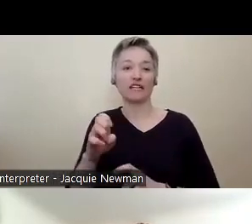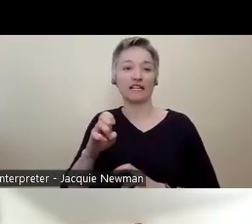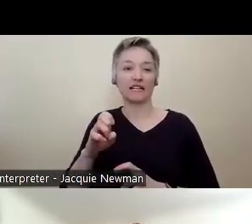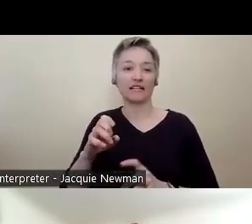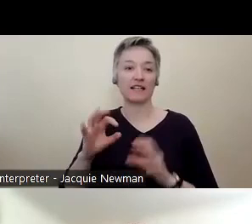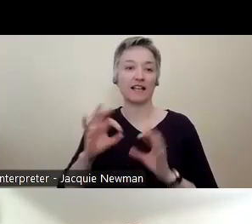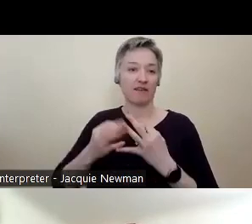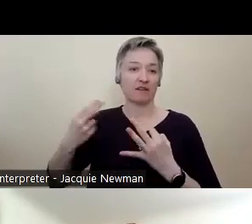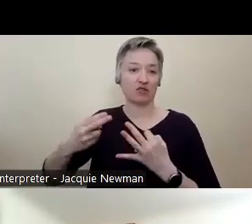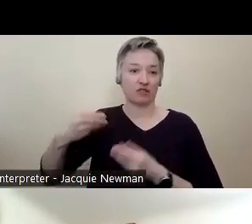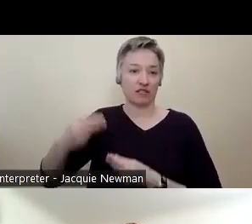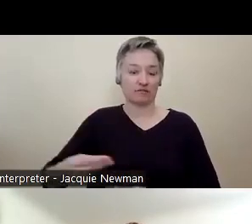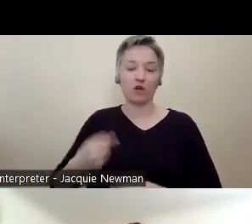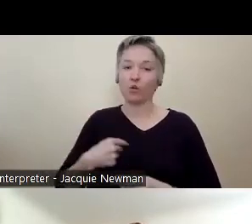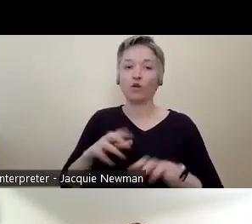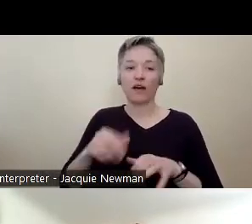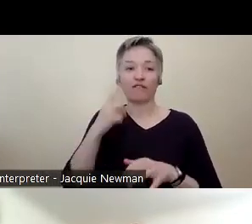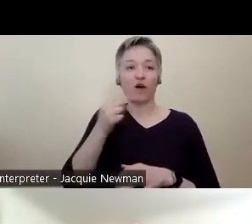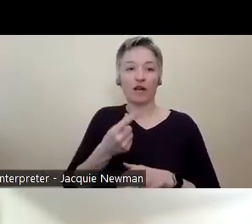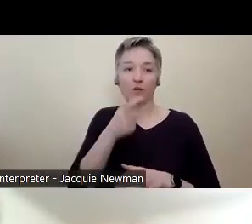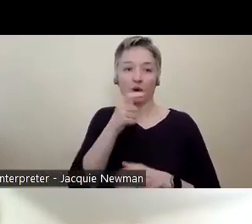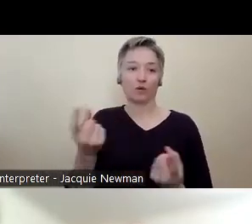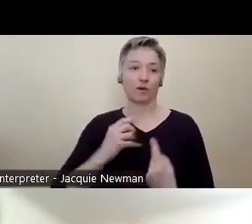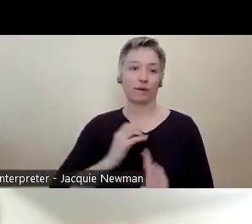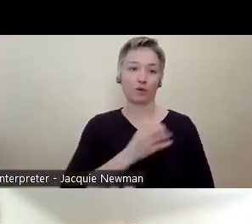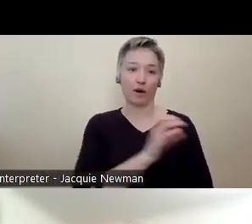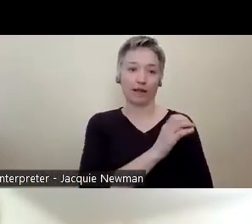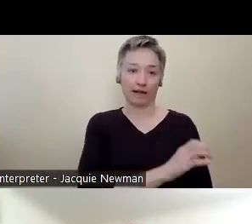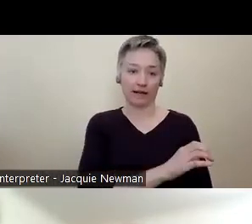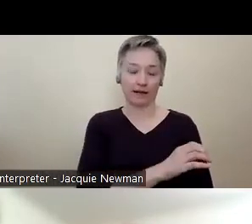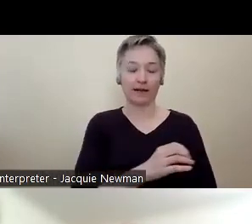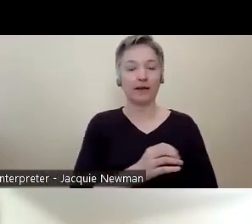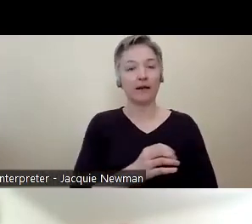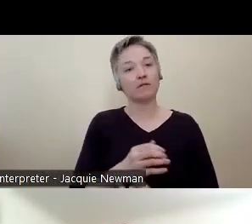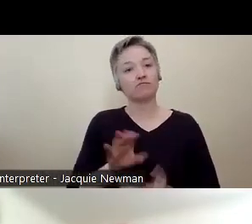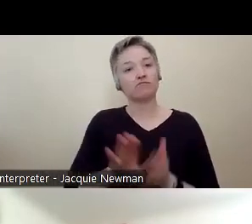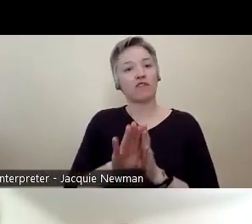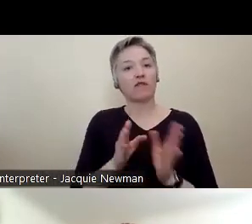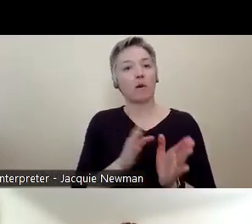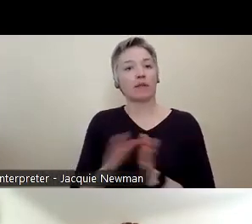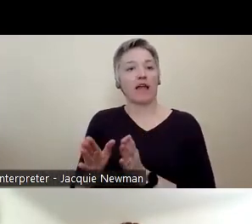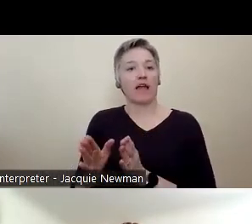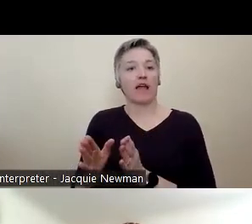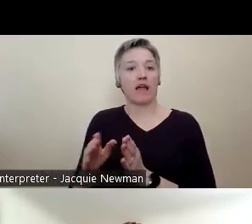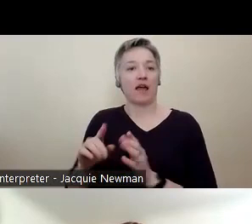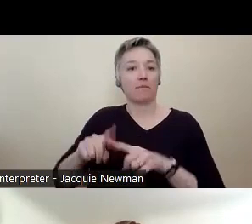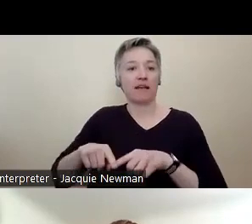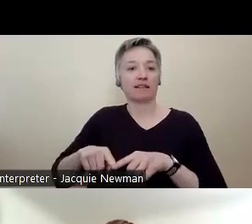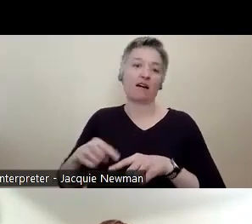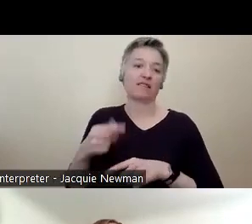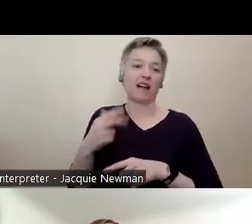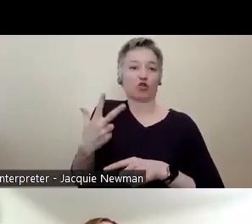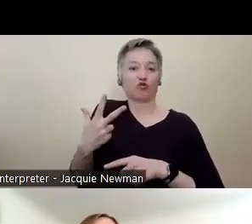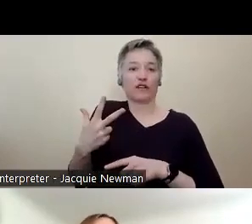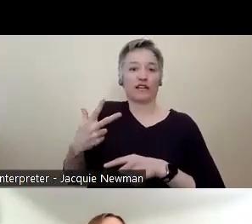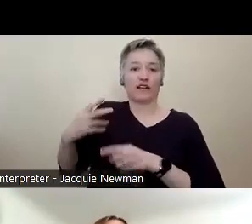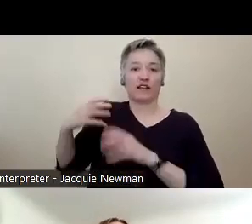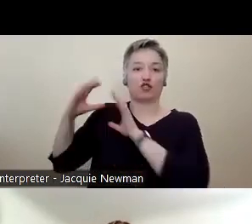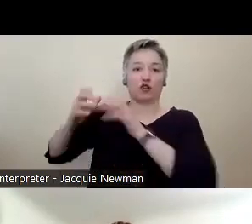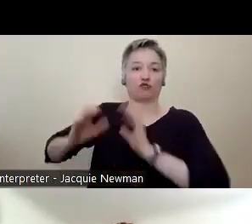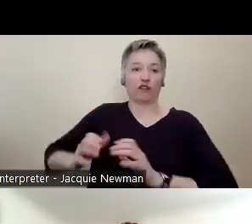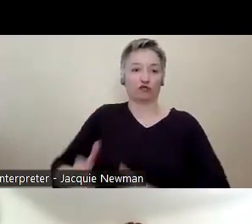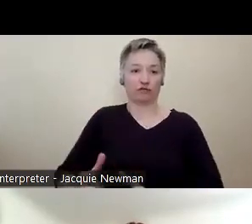for everyone that comes into our clinic. And kind of come up with a plan based on that 3-generation pedigree of